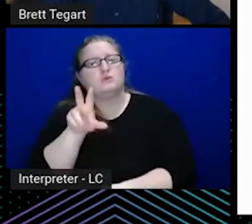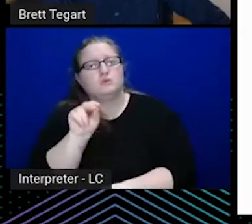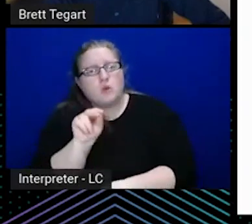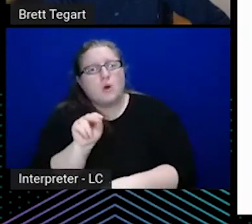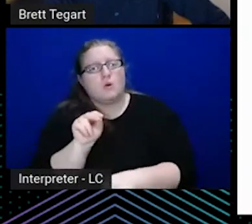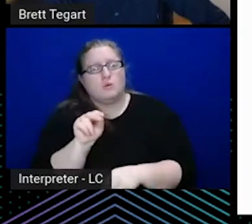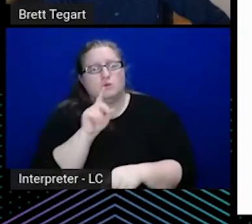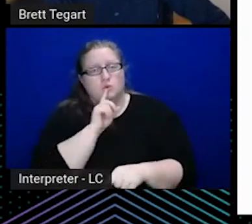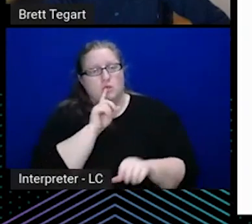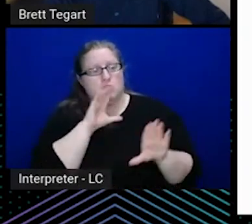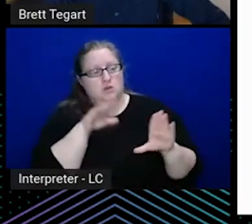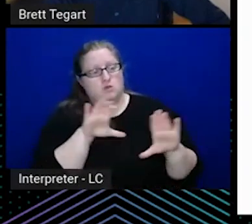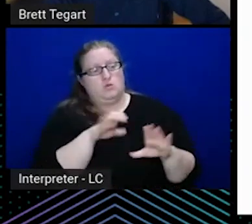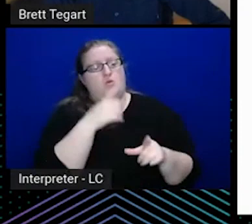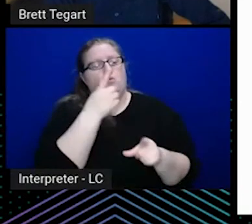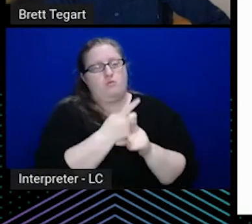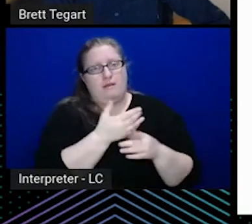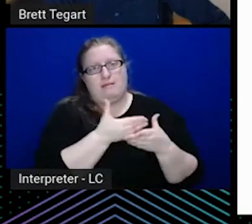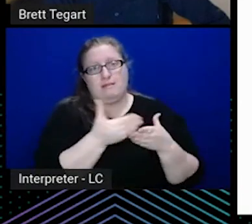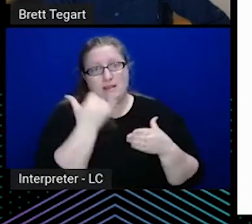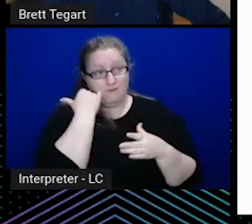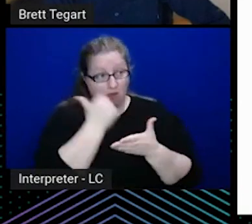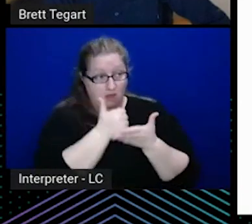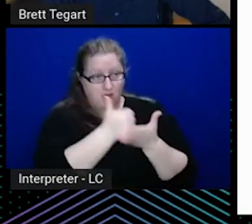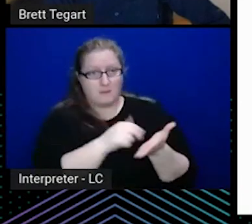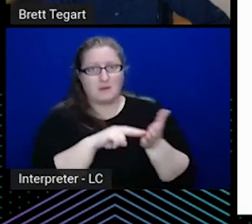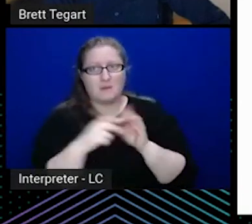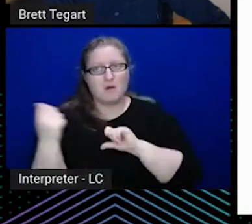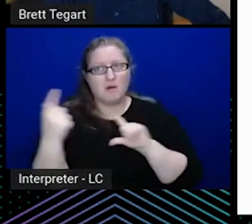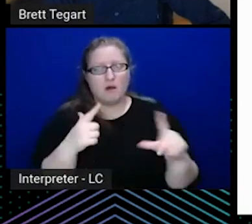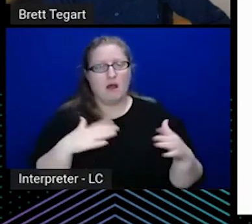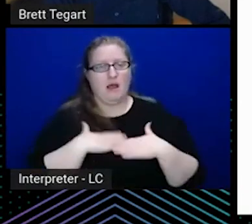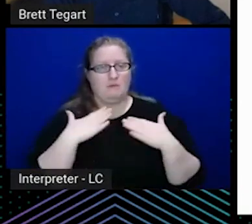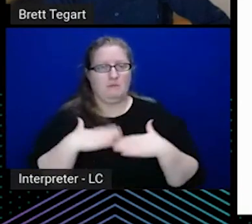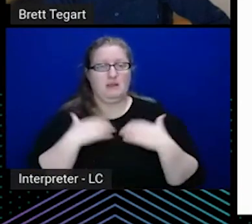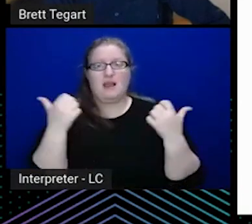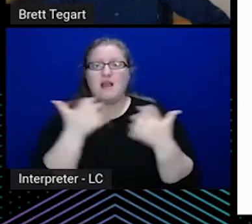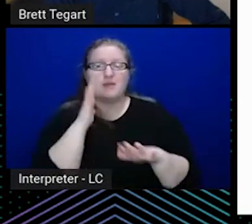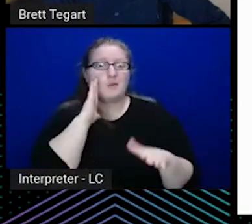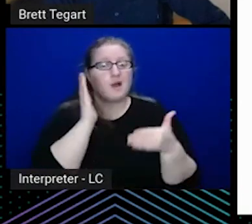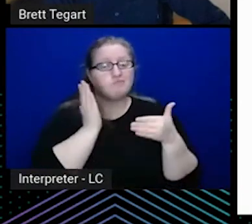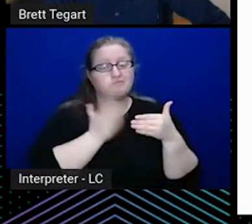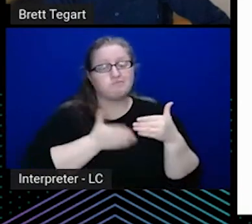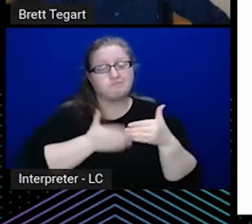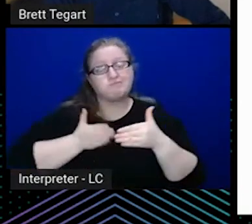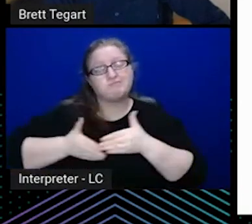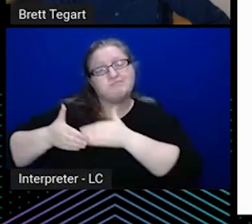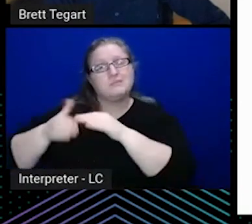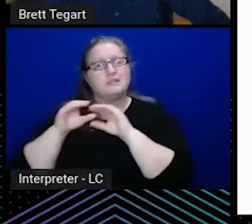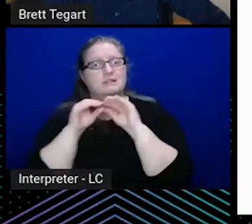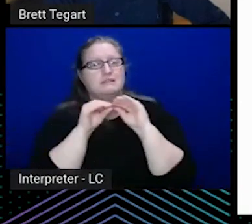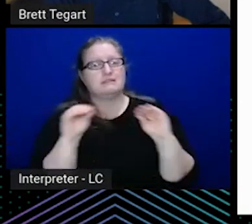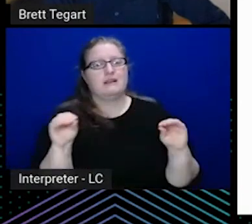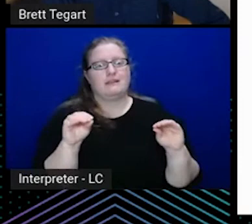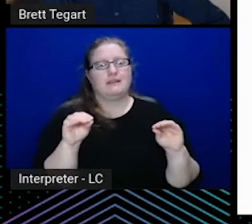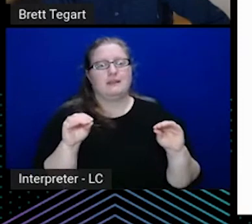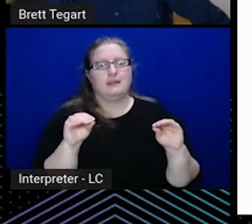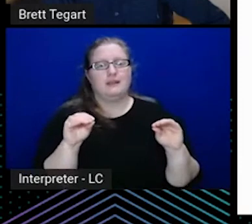thing. Because if you help people do the right thing, everybody's happy. The right thing gets done and nobody gets disturbed by doing what they